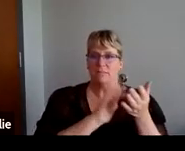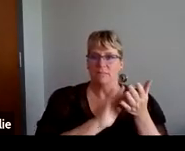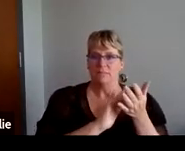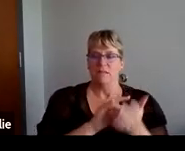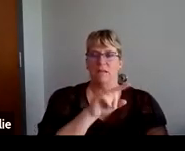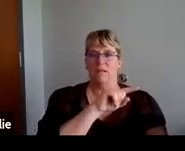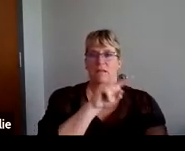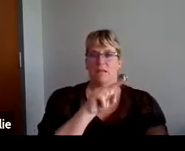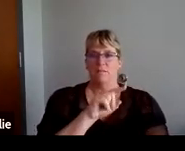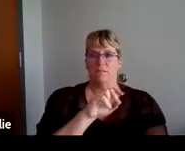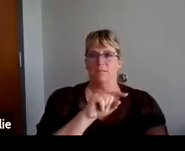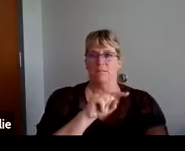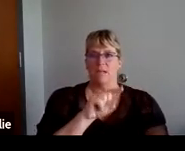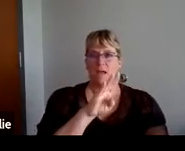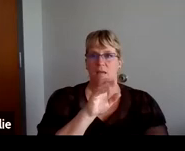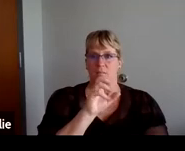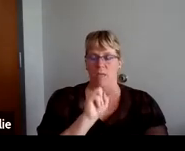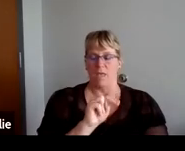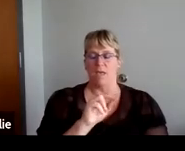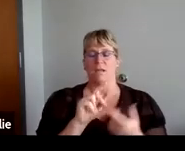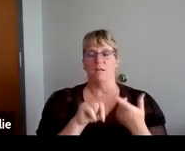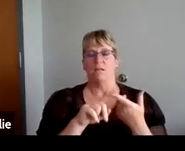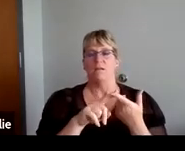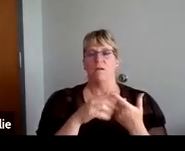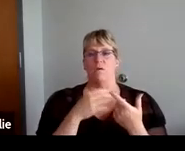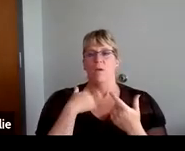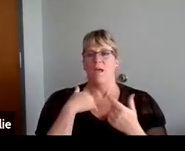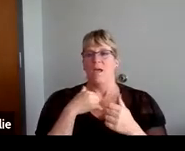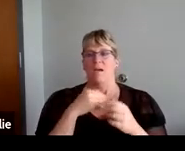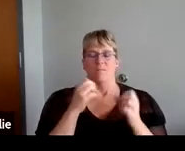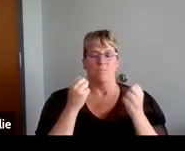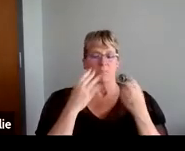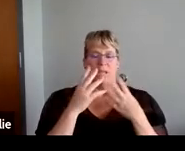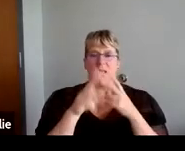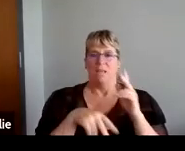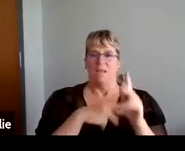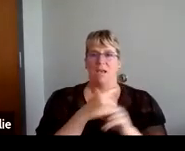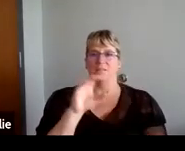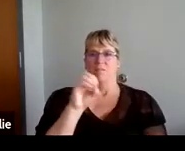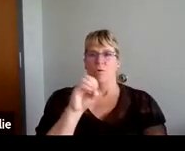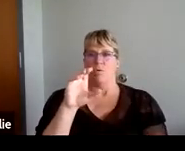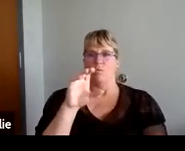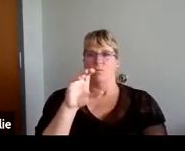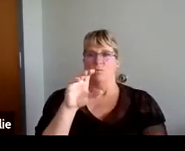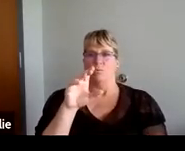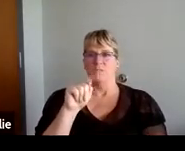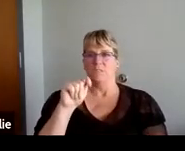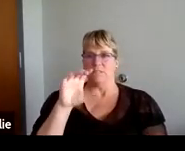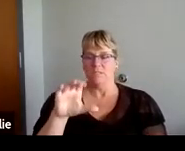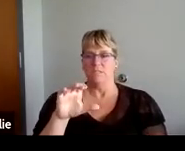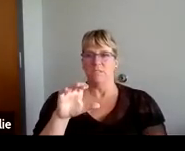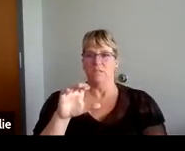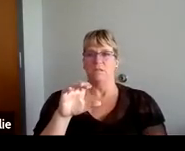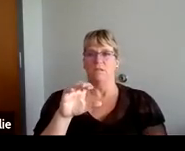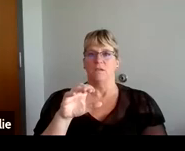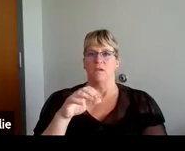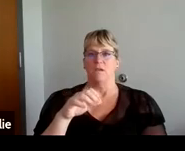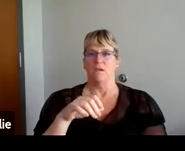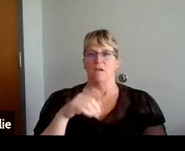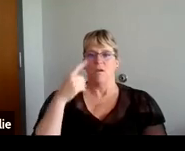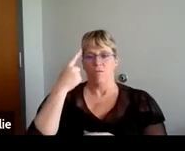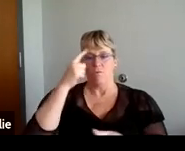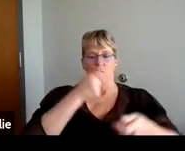have varenicline, which is Chantix. And then we have all over-the-counter as well as prescription strength nicotine